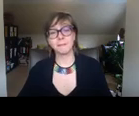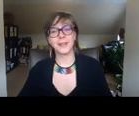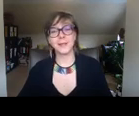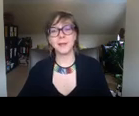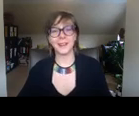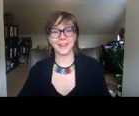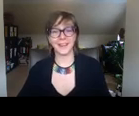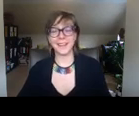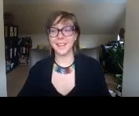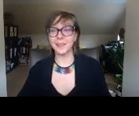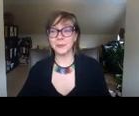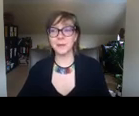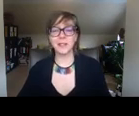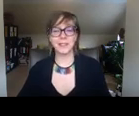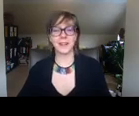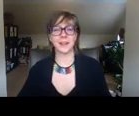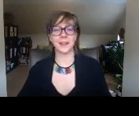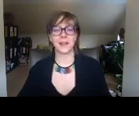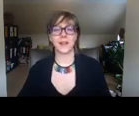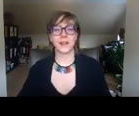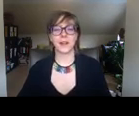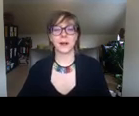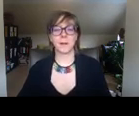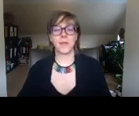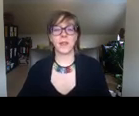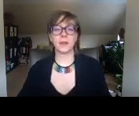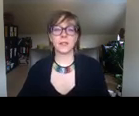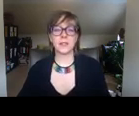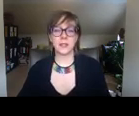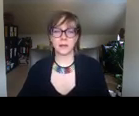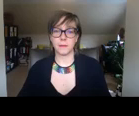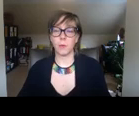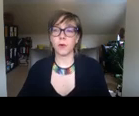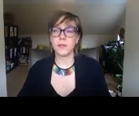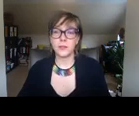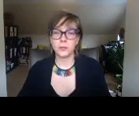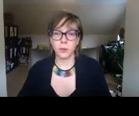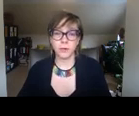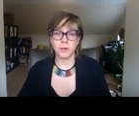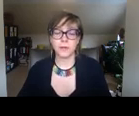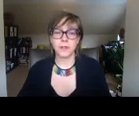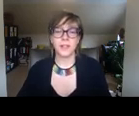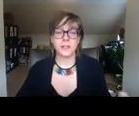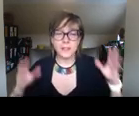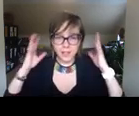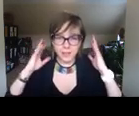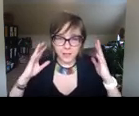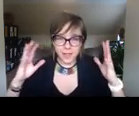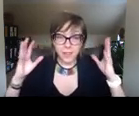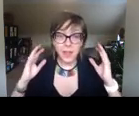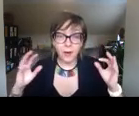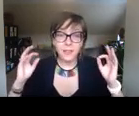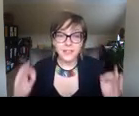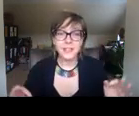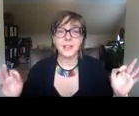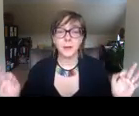That's big. That's really big to hear. They are listening more than usual.